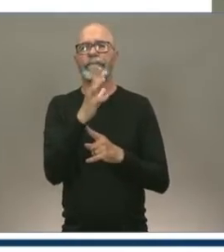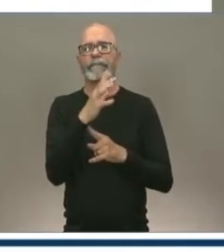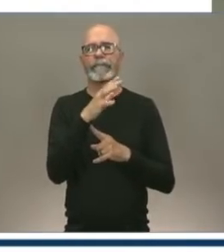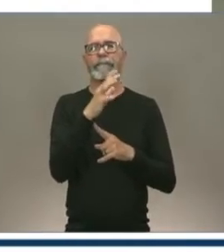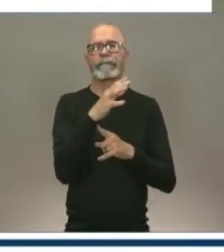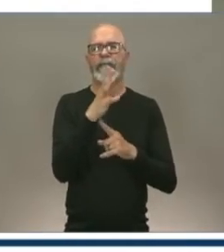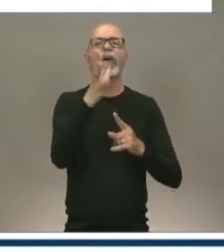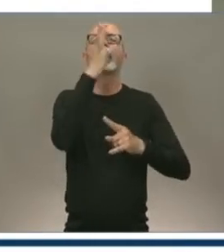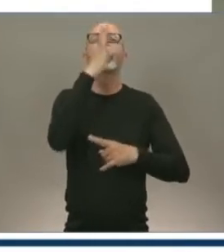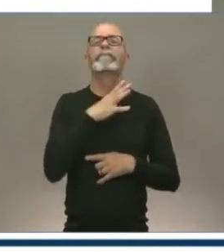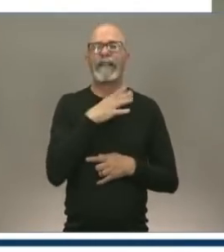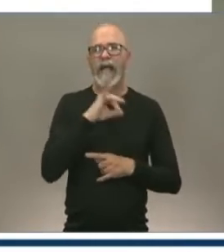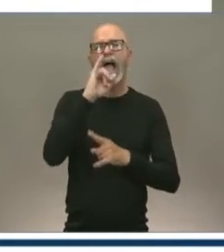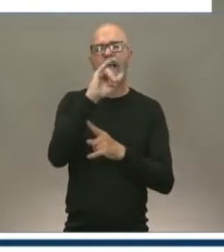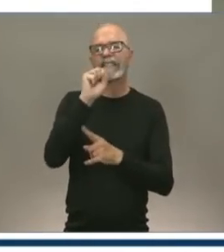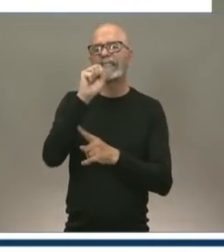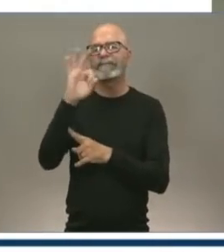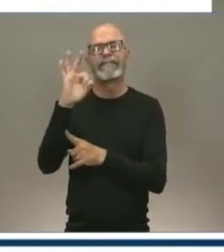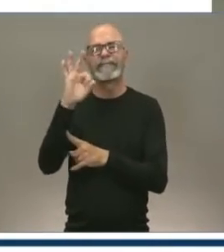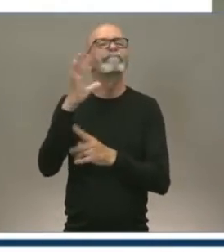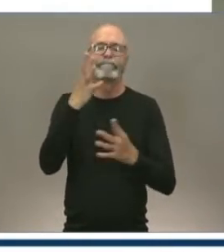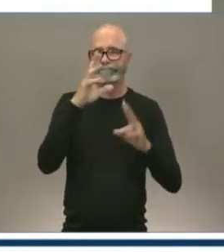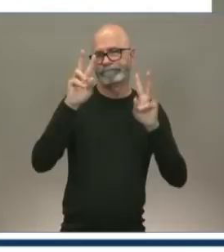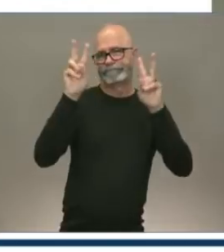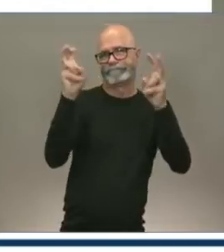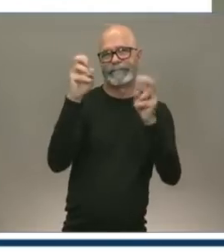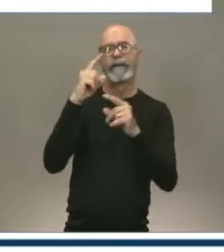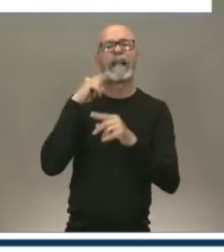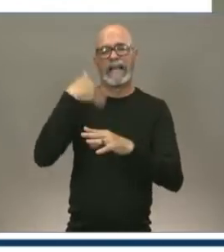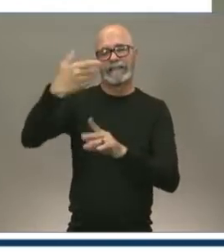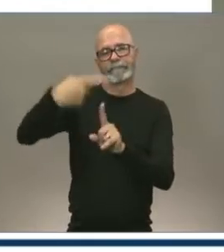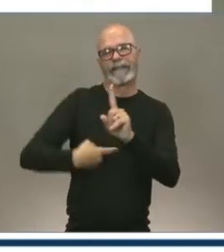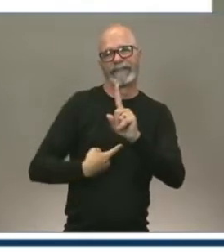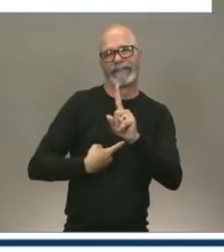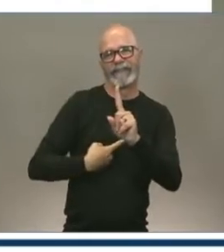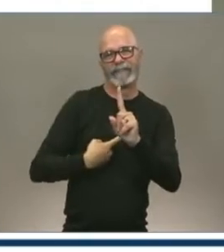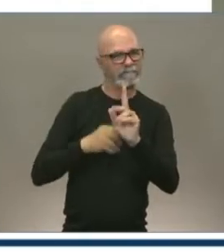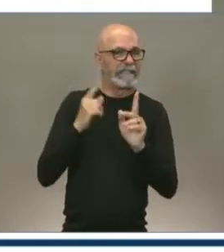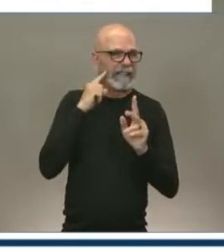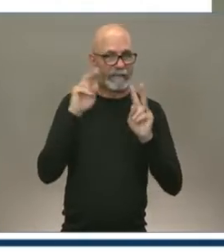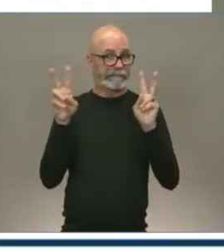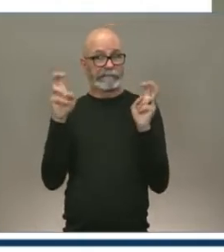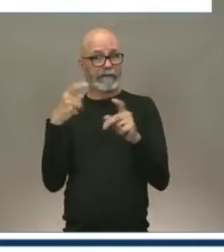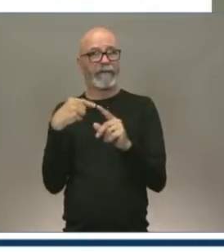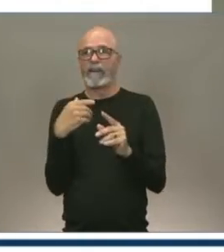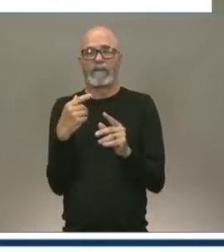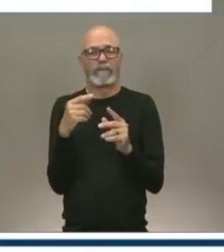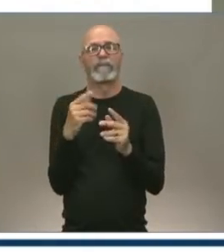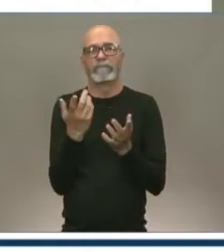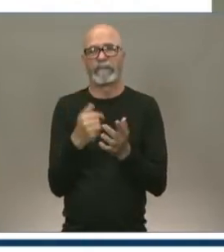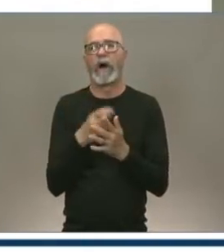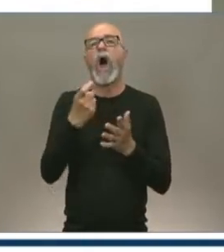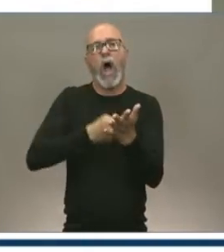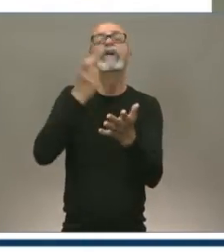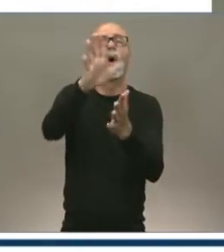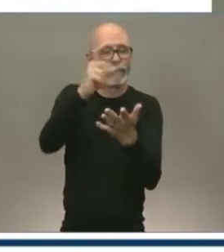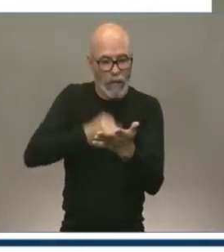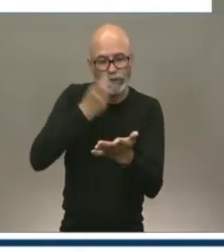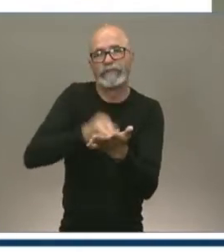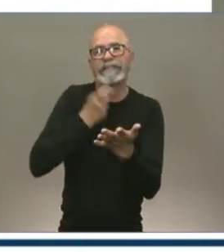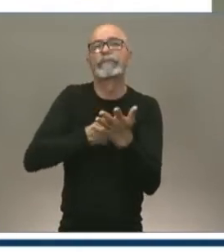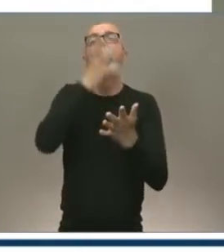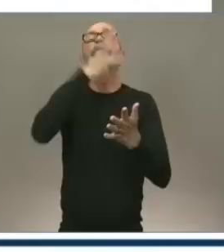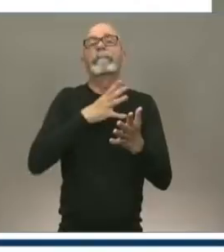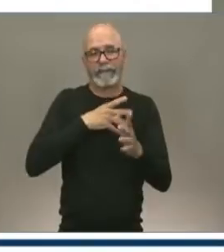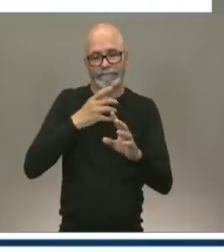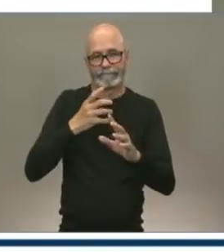month. I want to reassure people that we are in ongoing discussions with Hockey Canada, the IIHF, and the